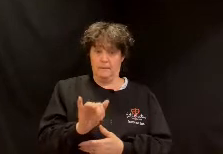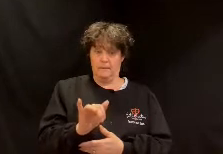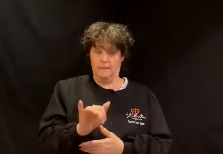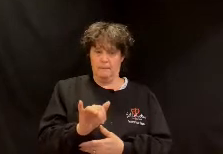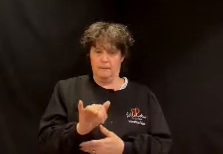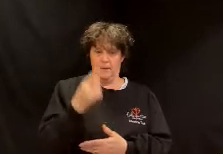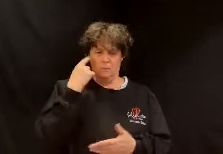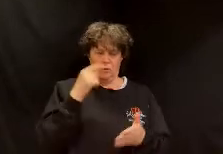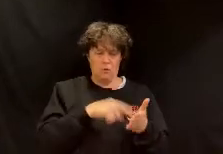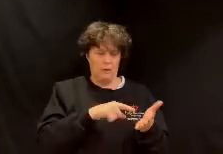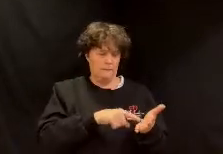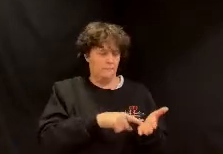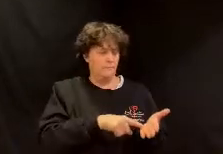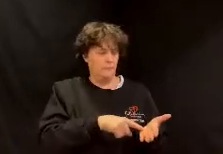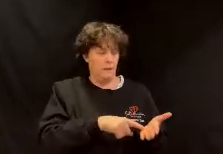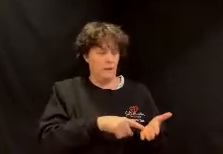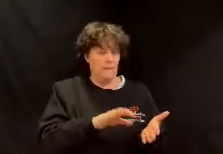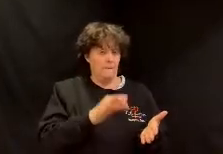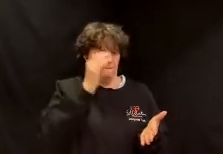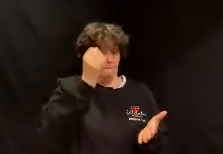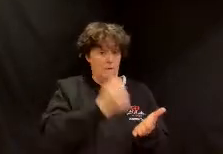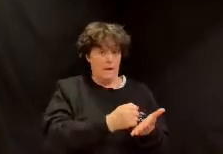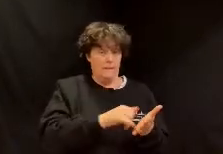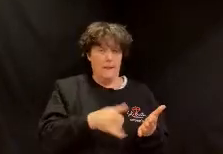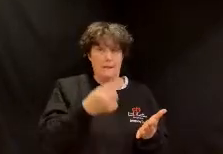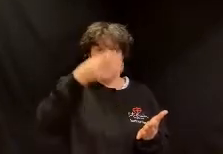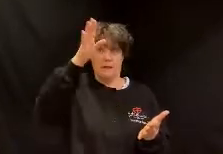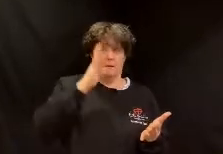Check this out now. Faith is the way that God is going to